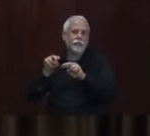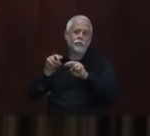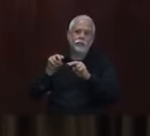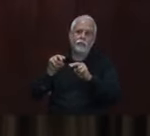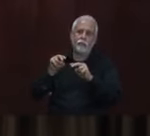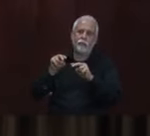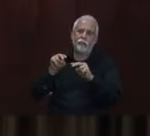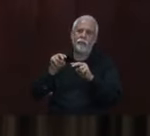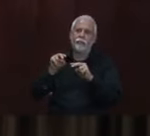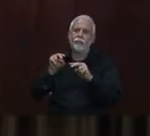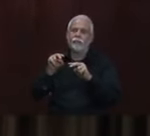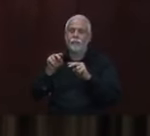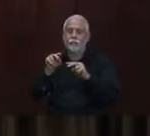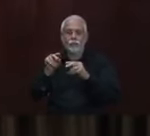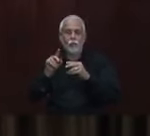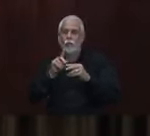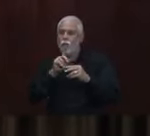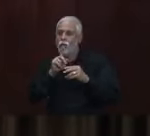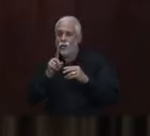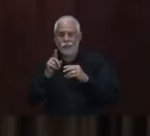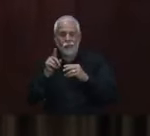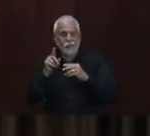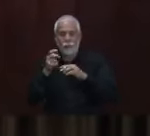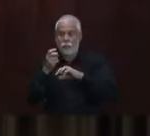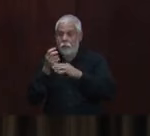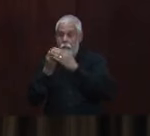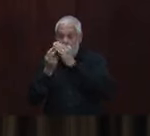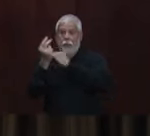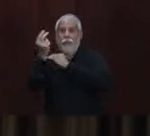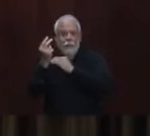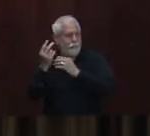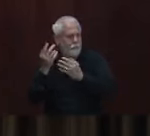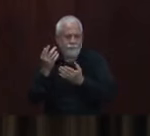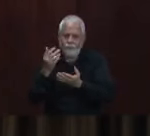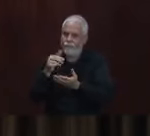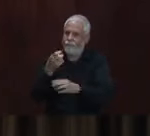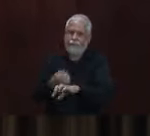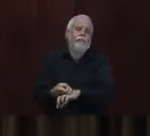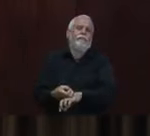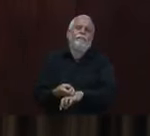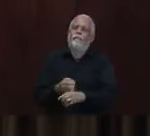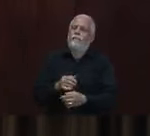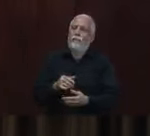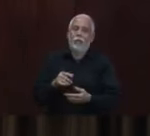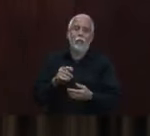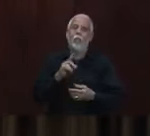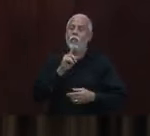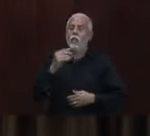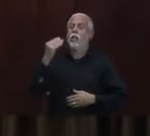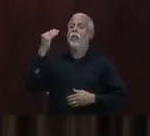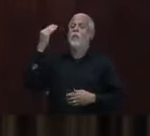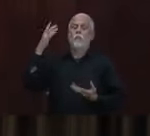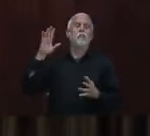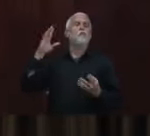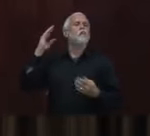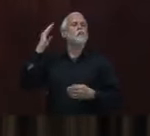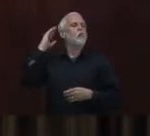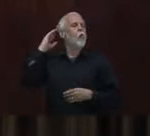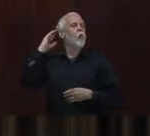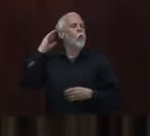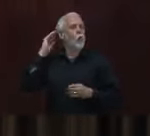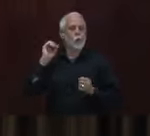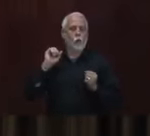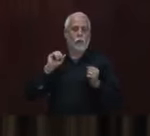And beyond that, it's quite hard to predict, other than to say that we knew as we entered